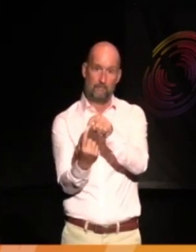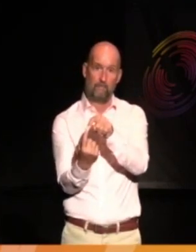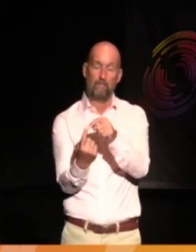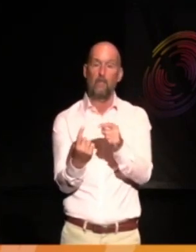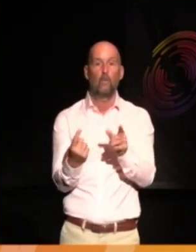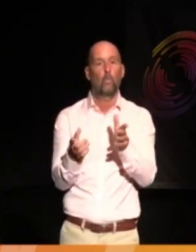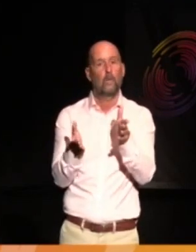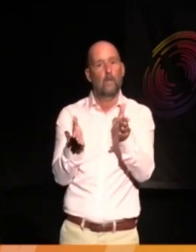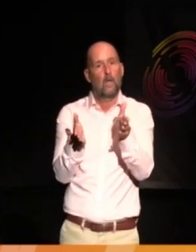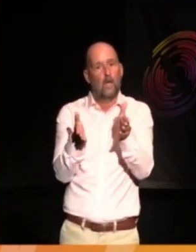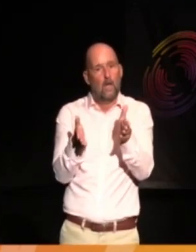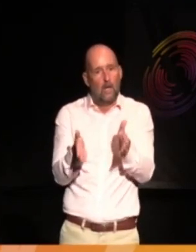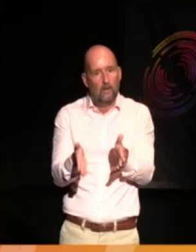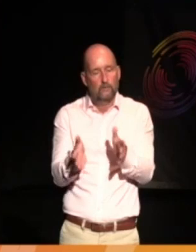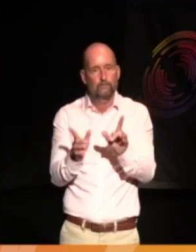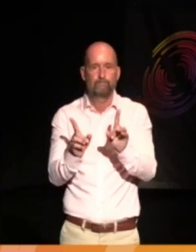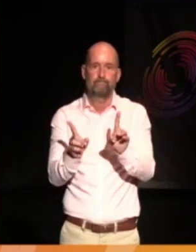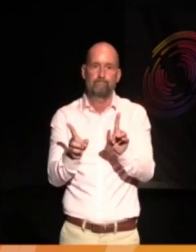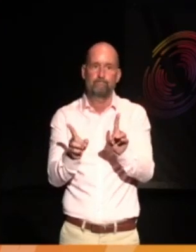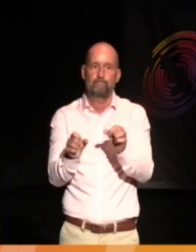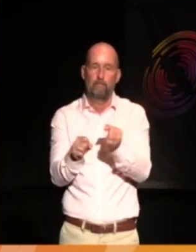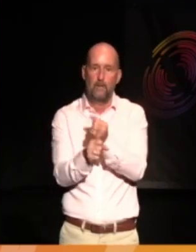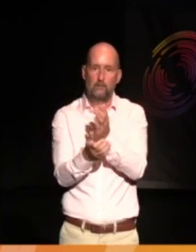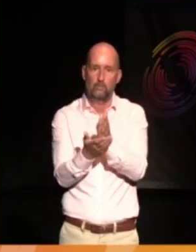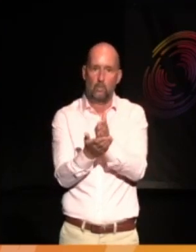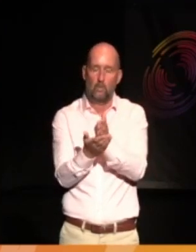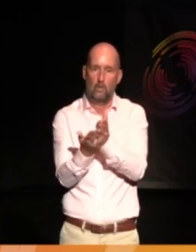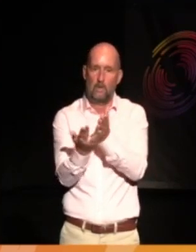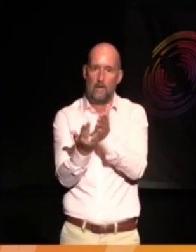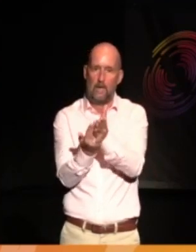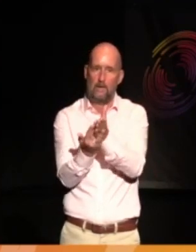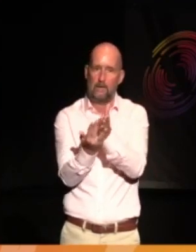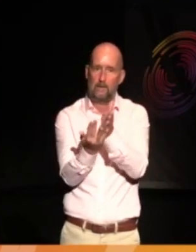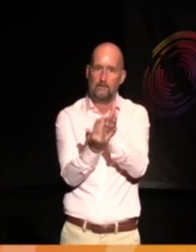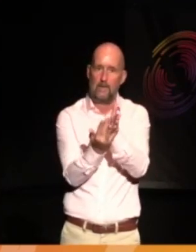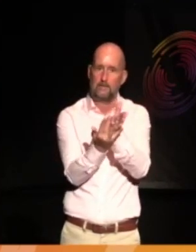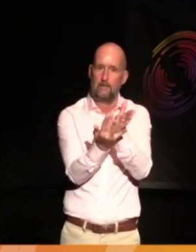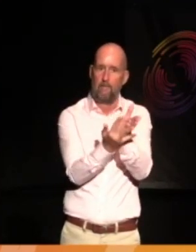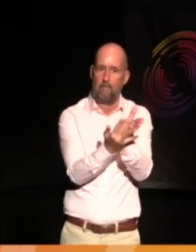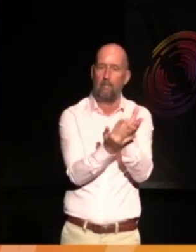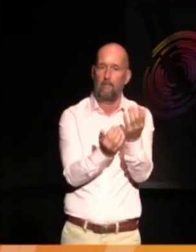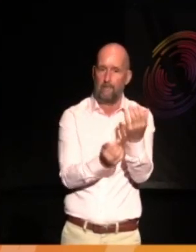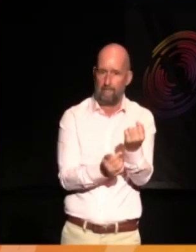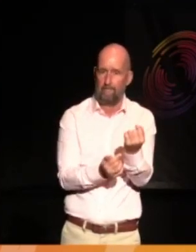have to make things accessible. We have to make things...